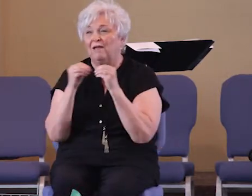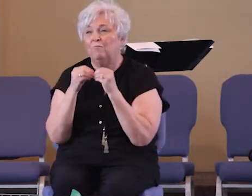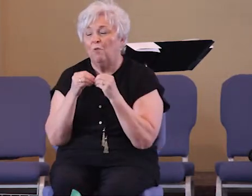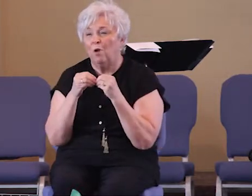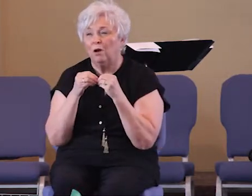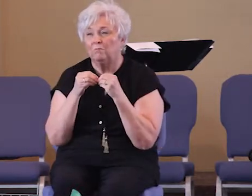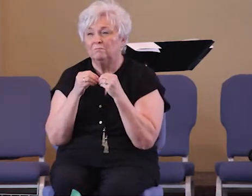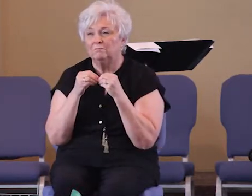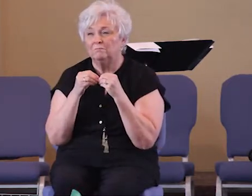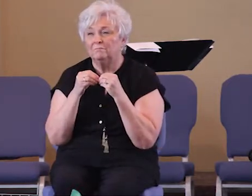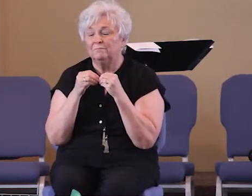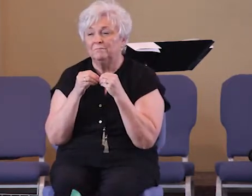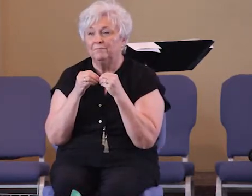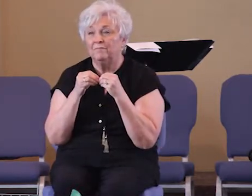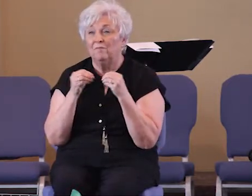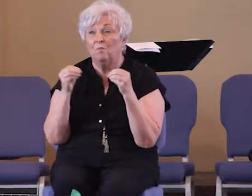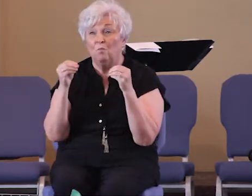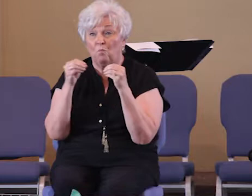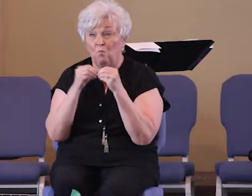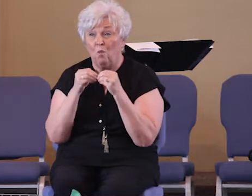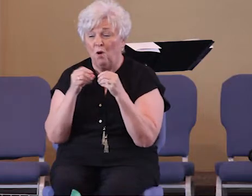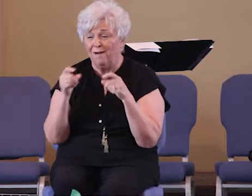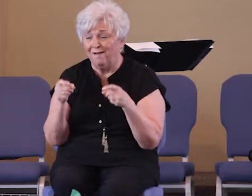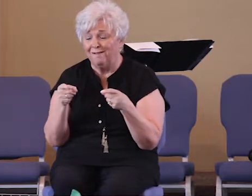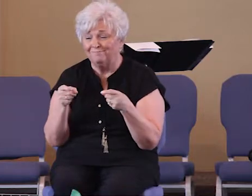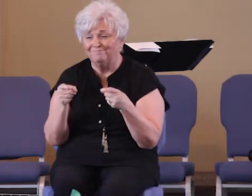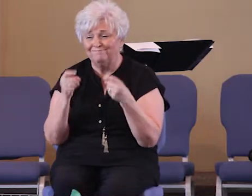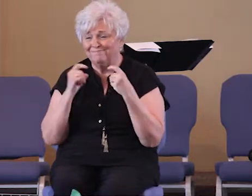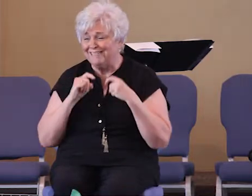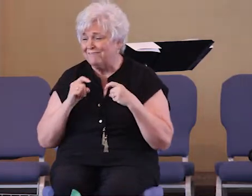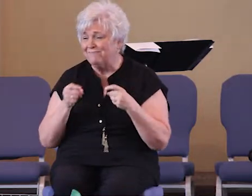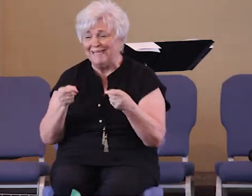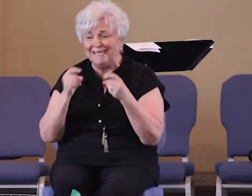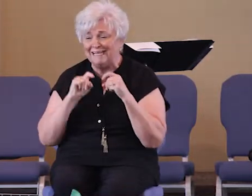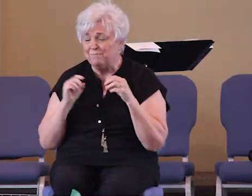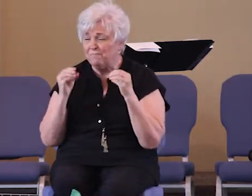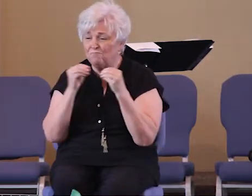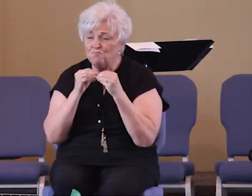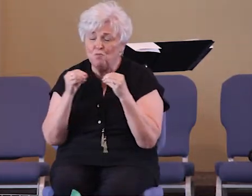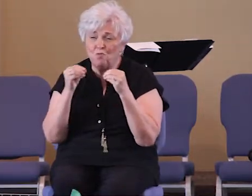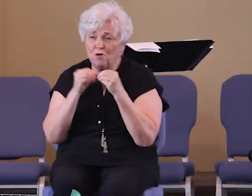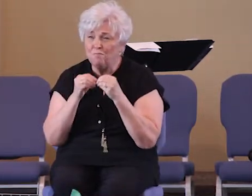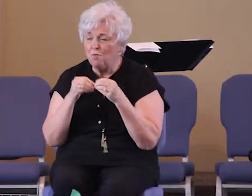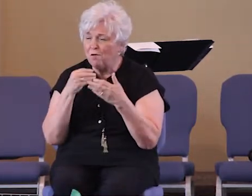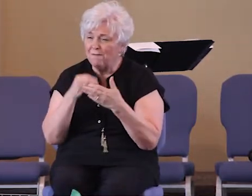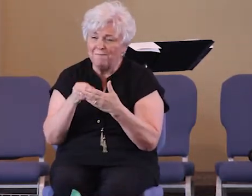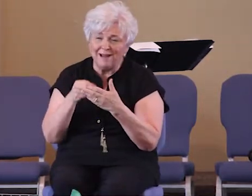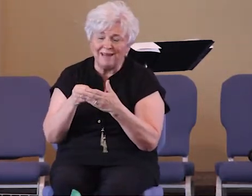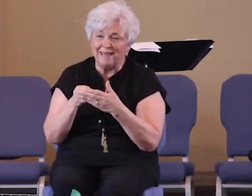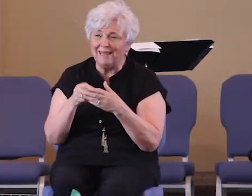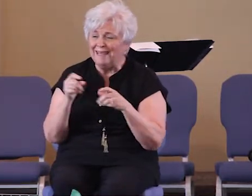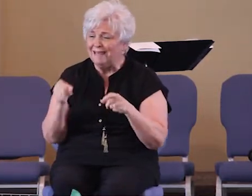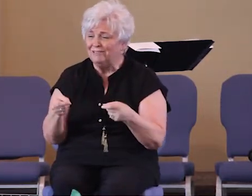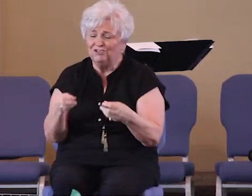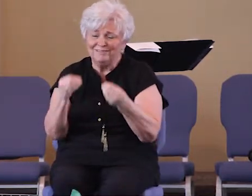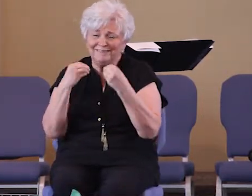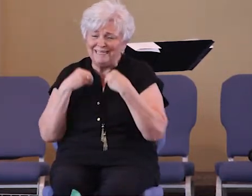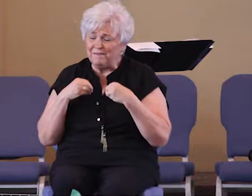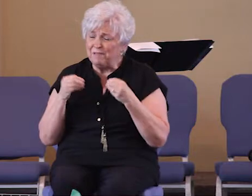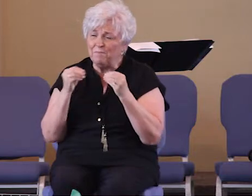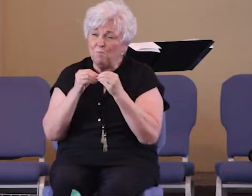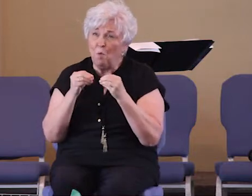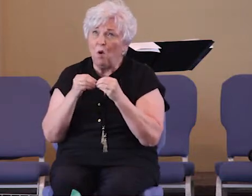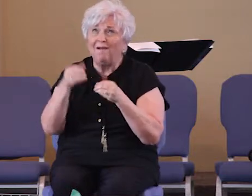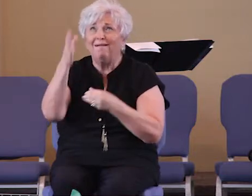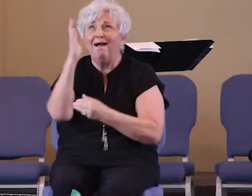More? Give me more stuff. More money. Just give me. Give me more. God, I want more.